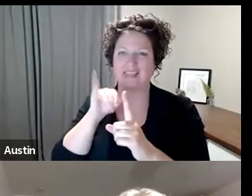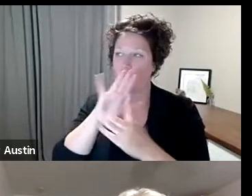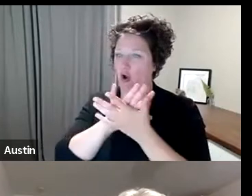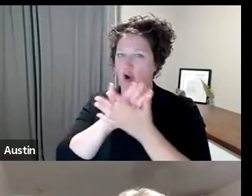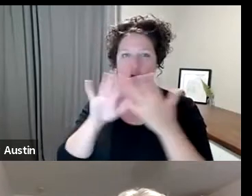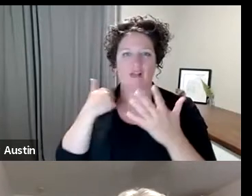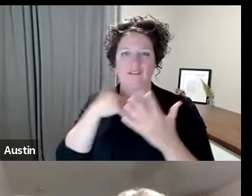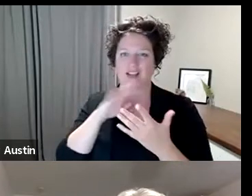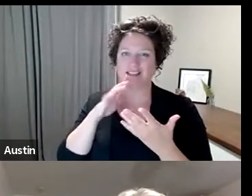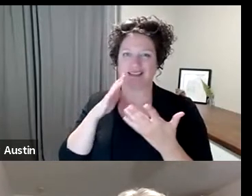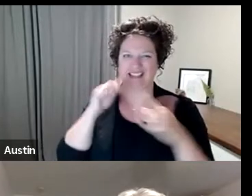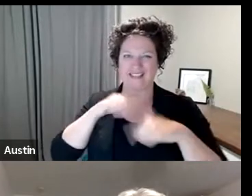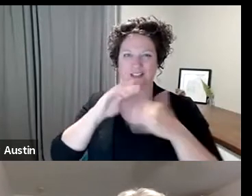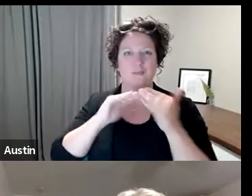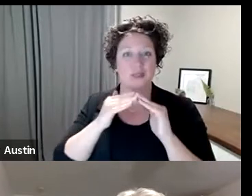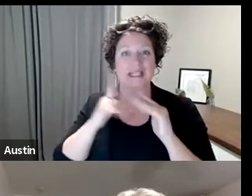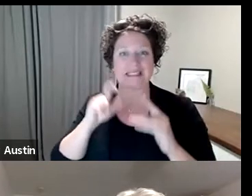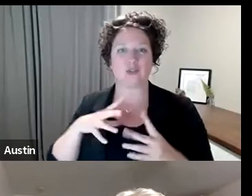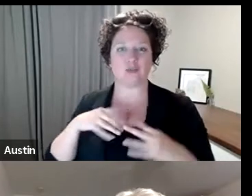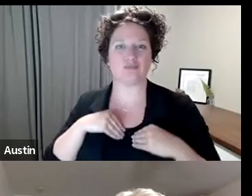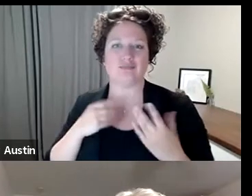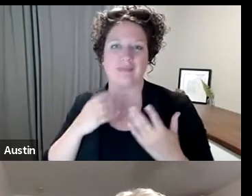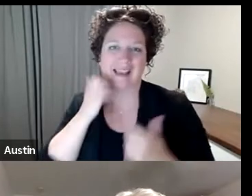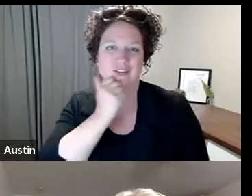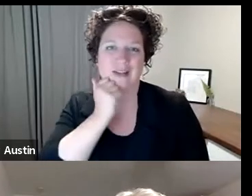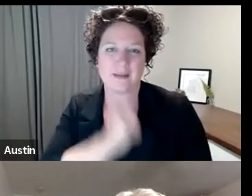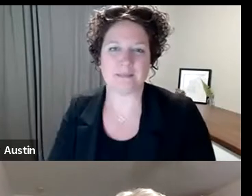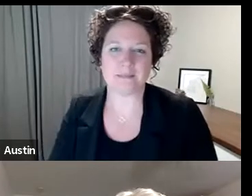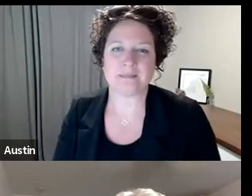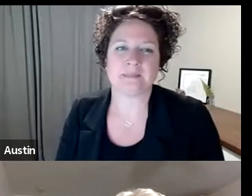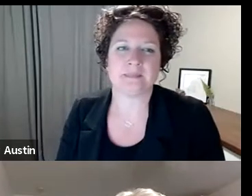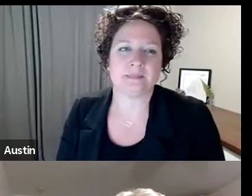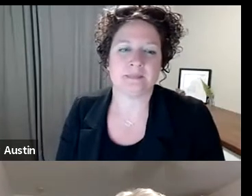community need to be taking to heart every single day.